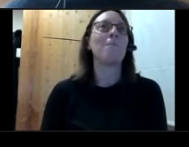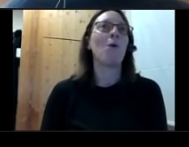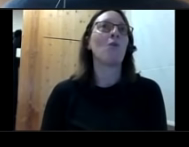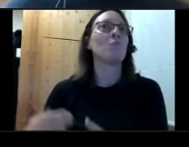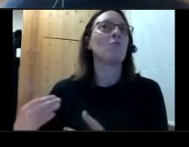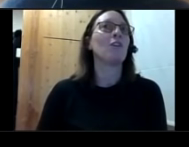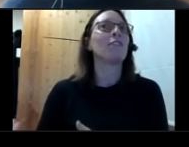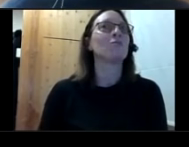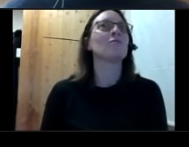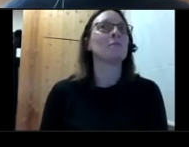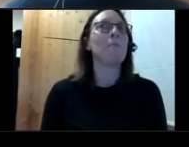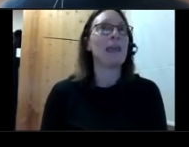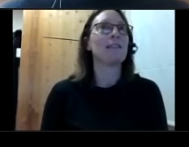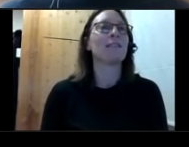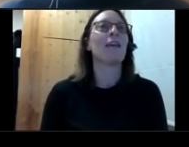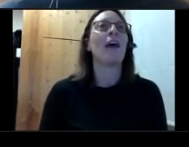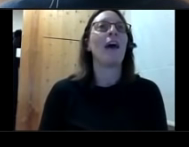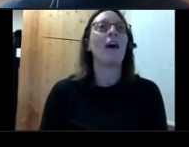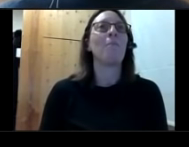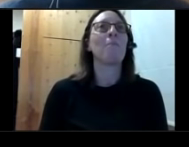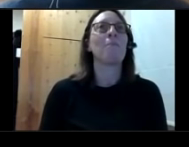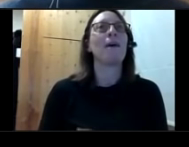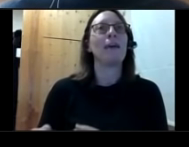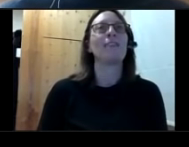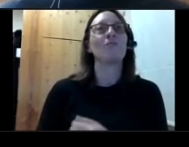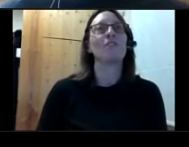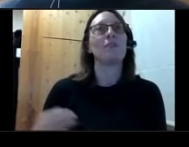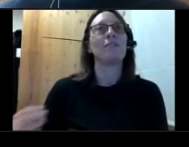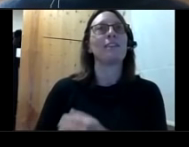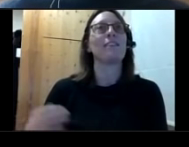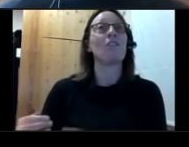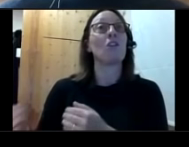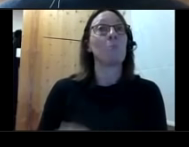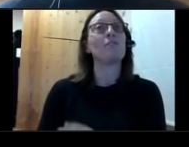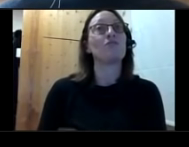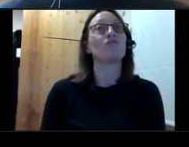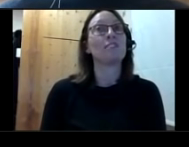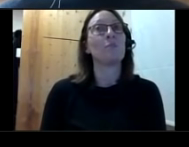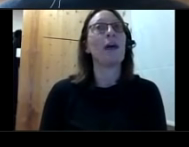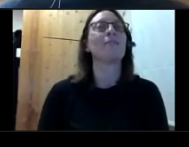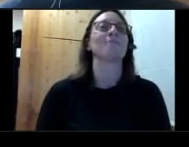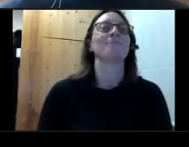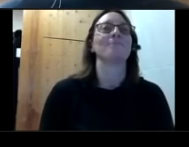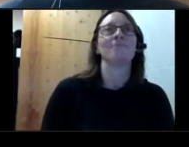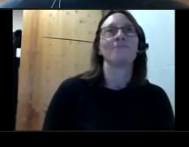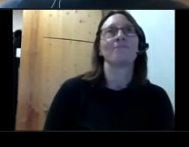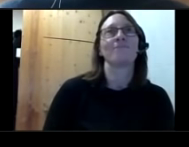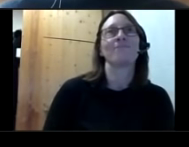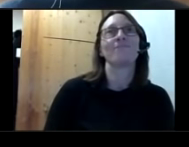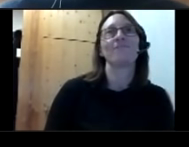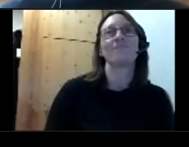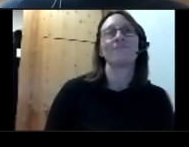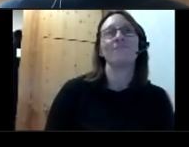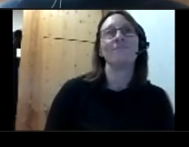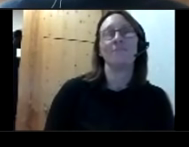an impossible hurdle to meet, but it's not something that necessarily you can meet straight away. It's